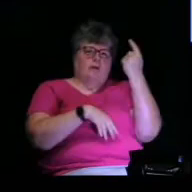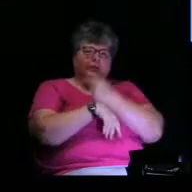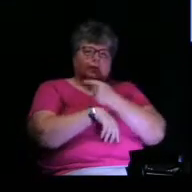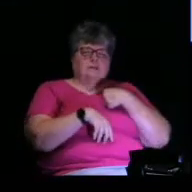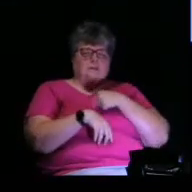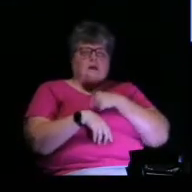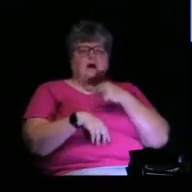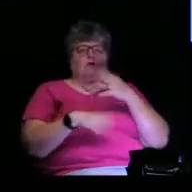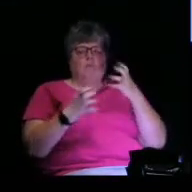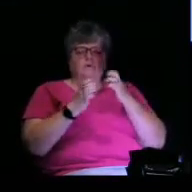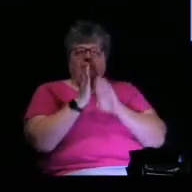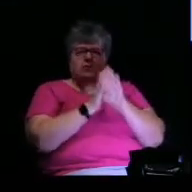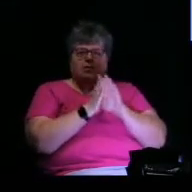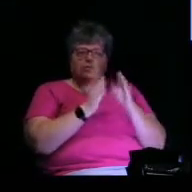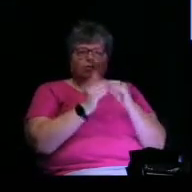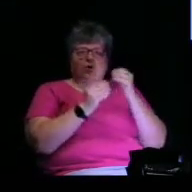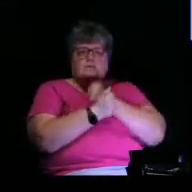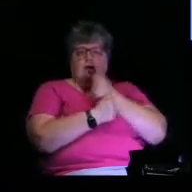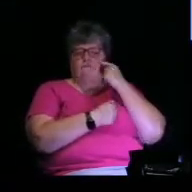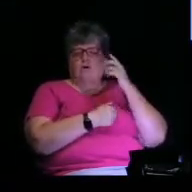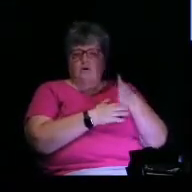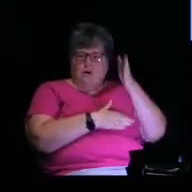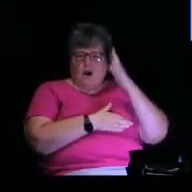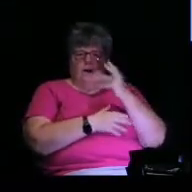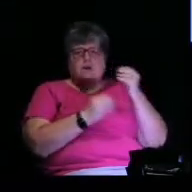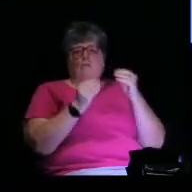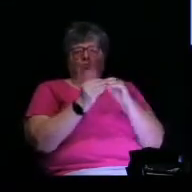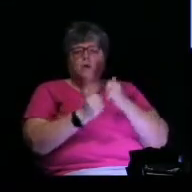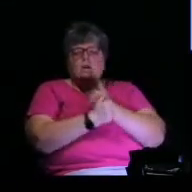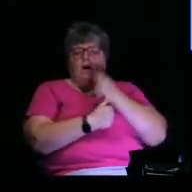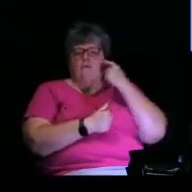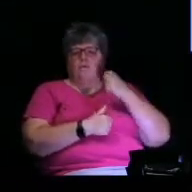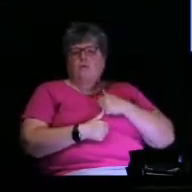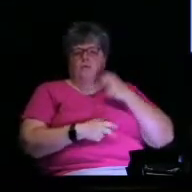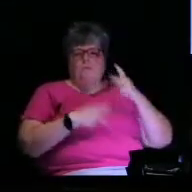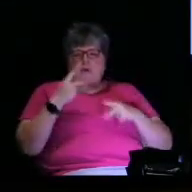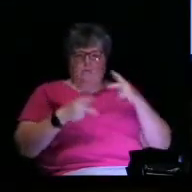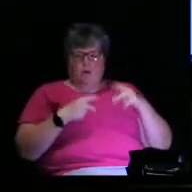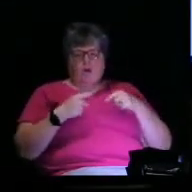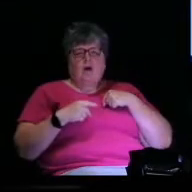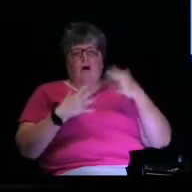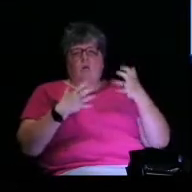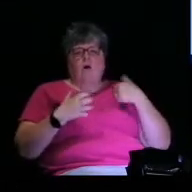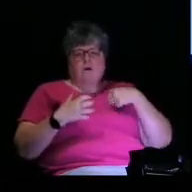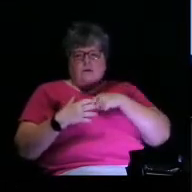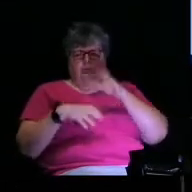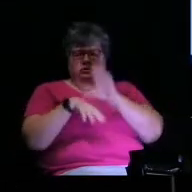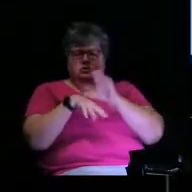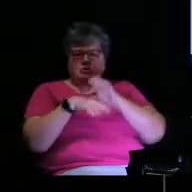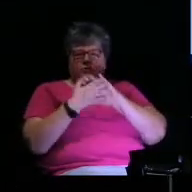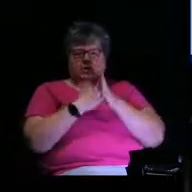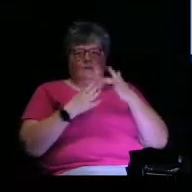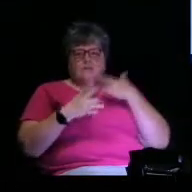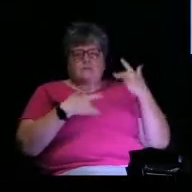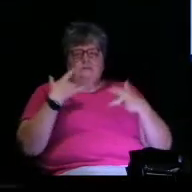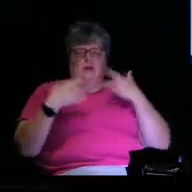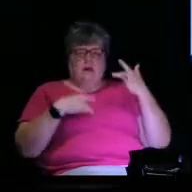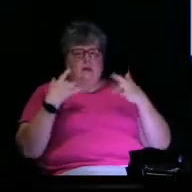more love for God and then also more love for people. I want us as a church to be zealous for what is good. And one of the things that is good is loving